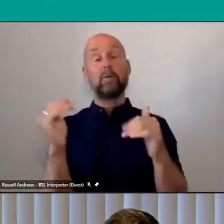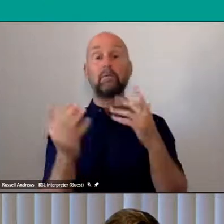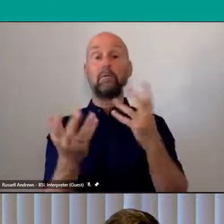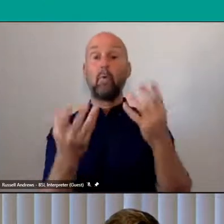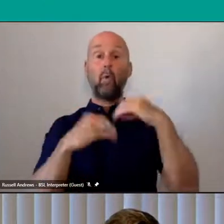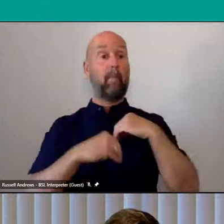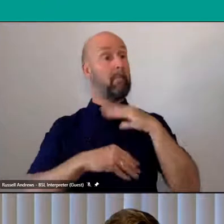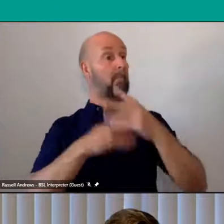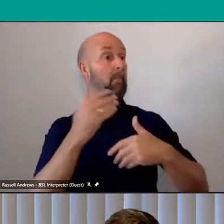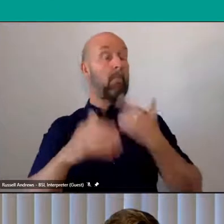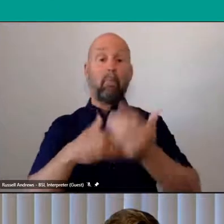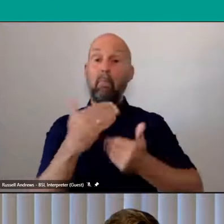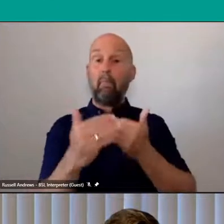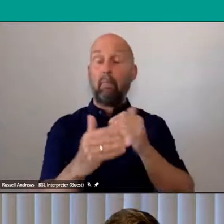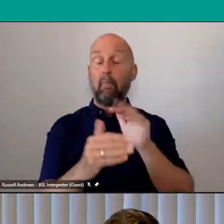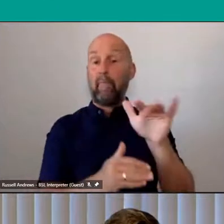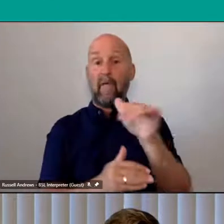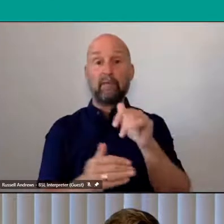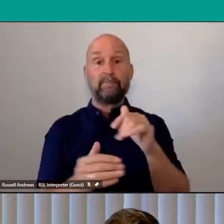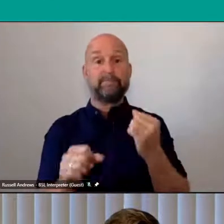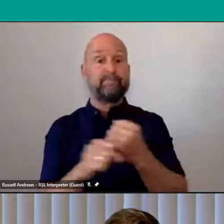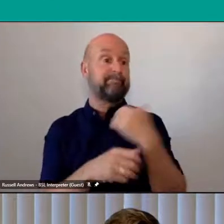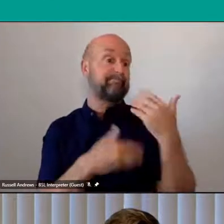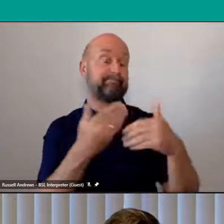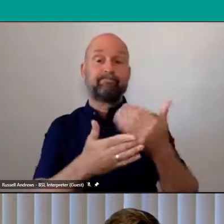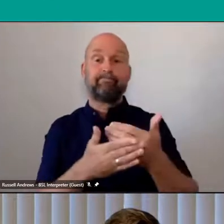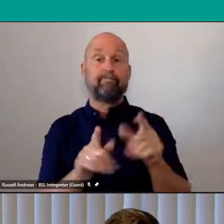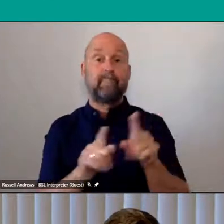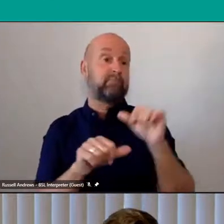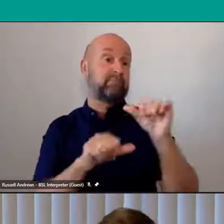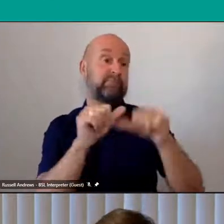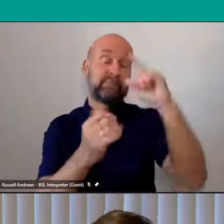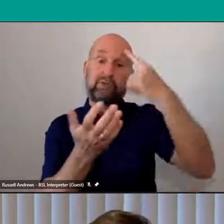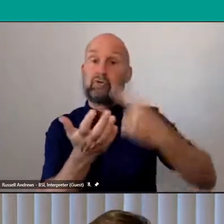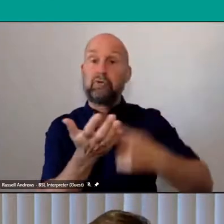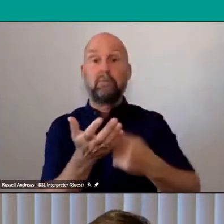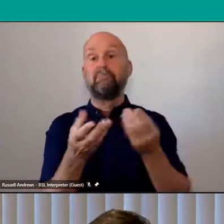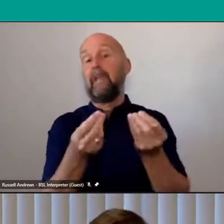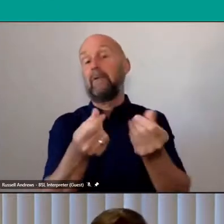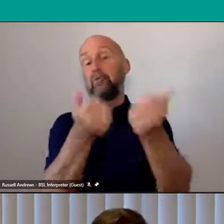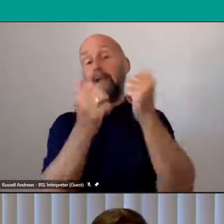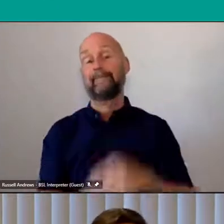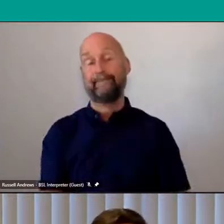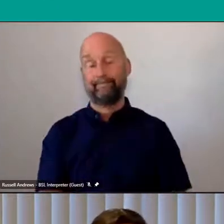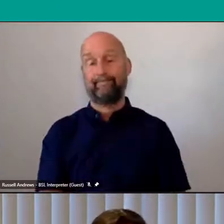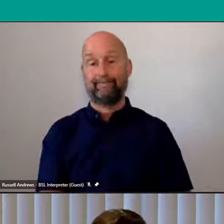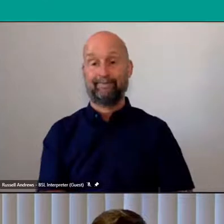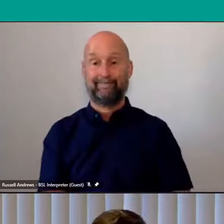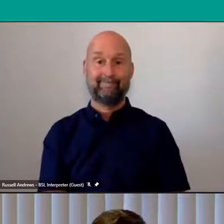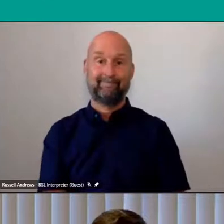be quite, you know, just a course of action that they do naturally.